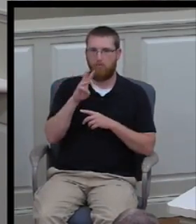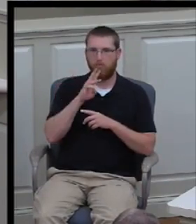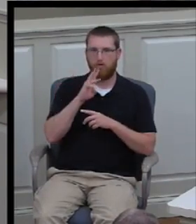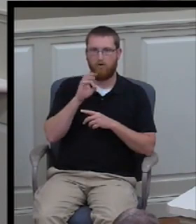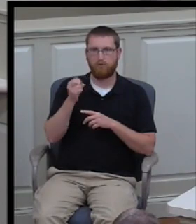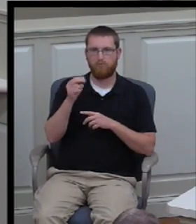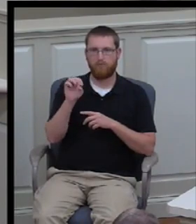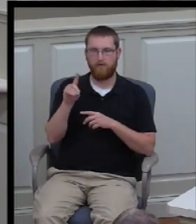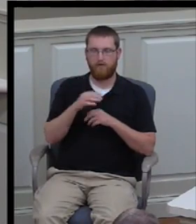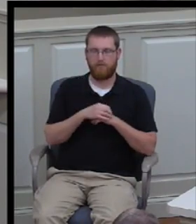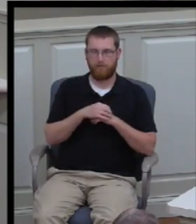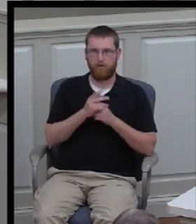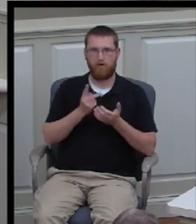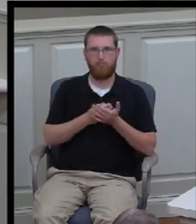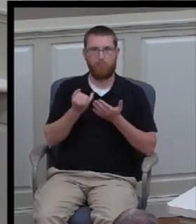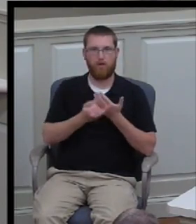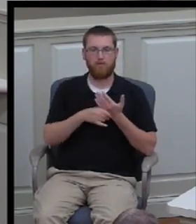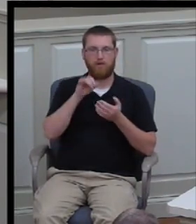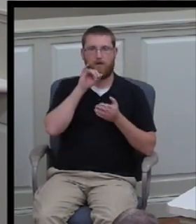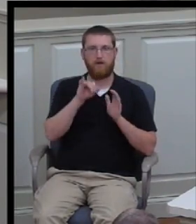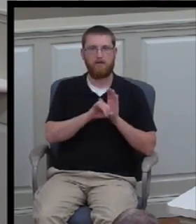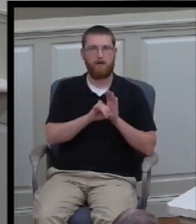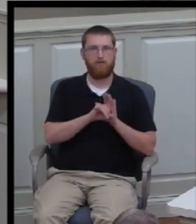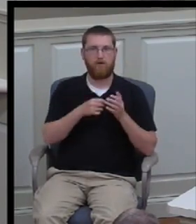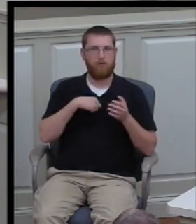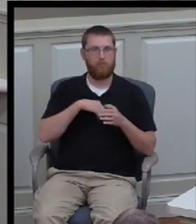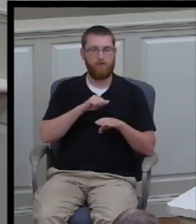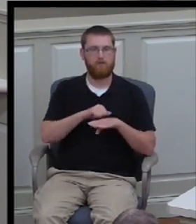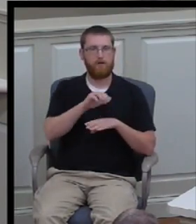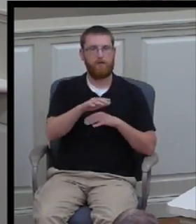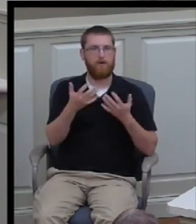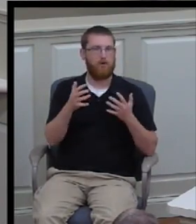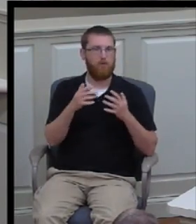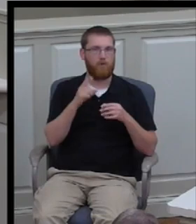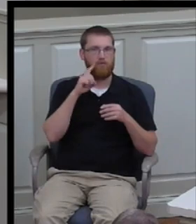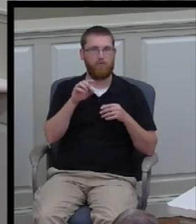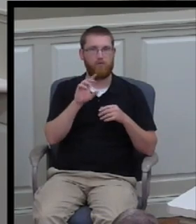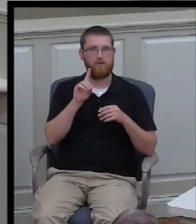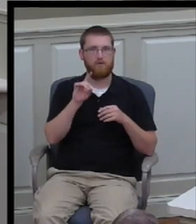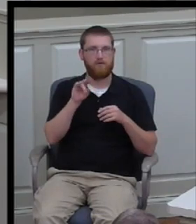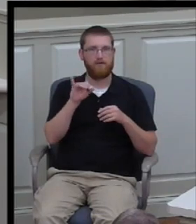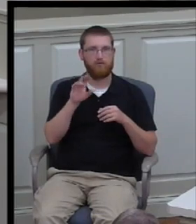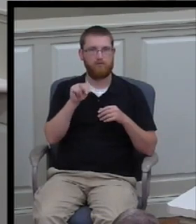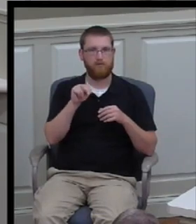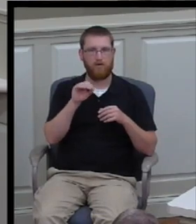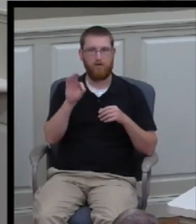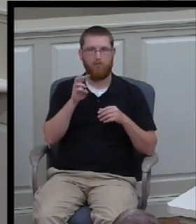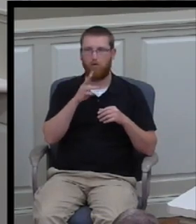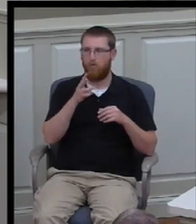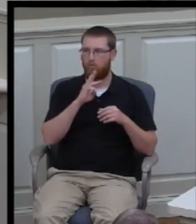This is a project identified in a project profile that we had submitted to the Division of Water. It's one of maybe 7 that we have up there, I